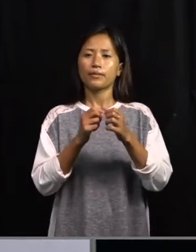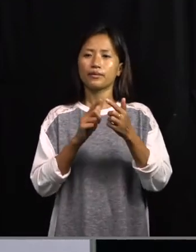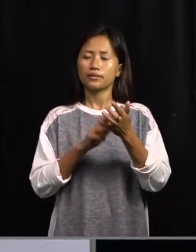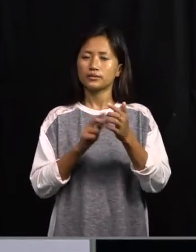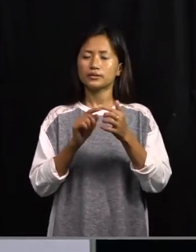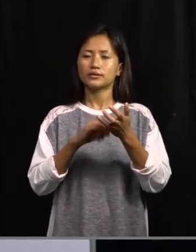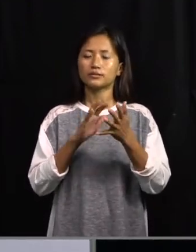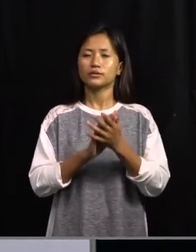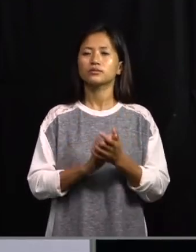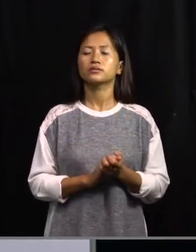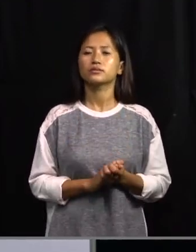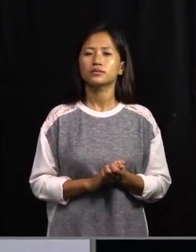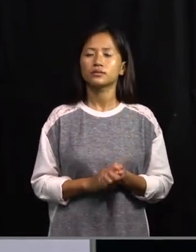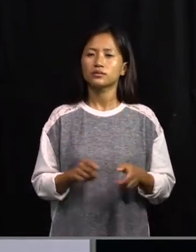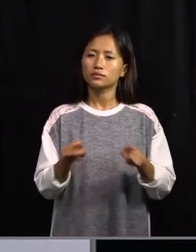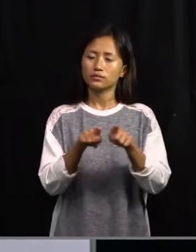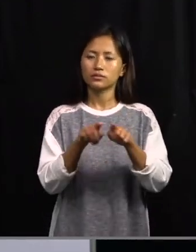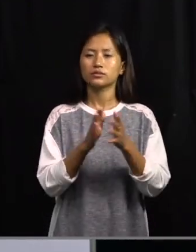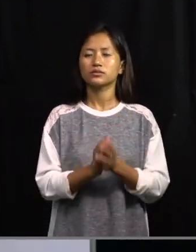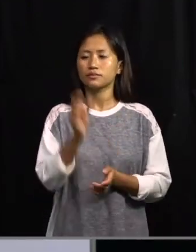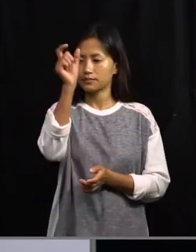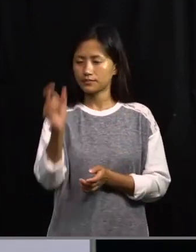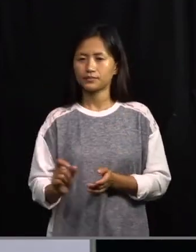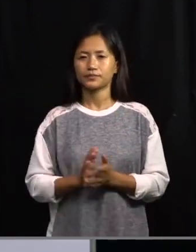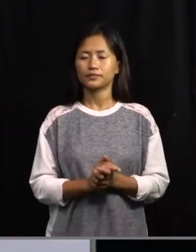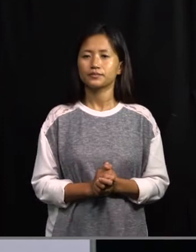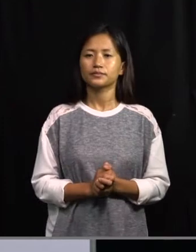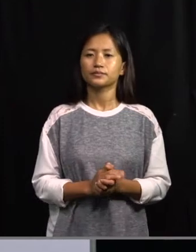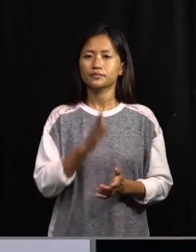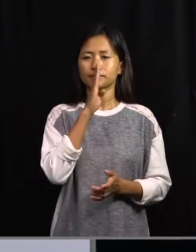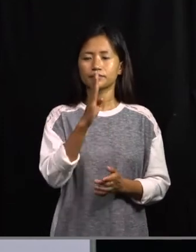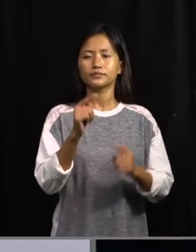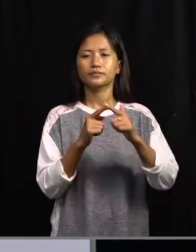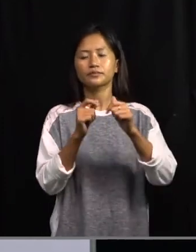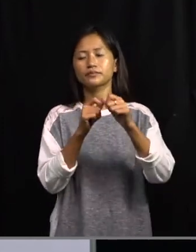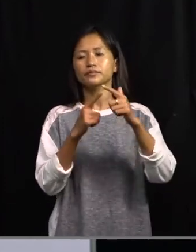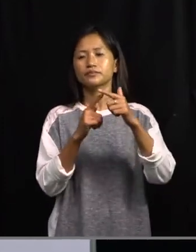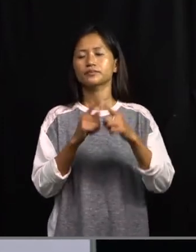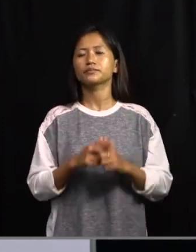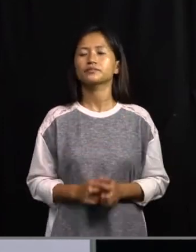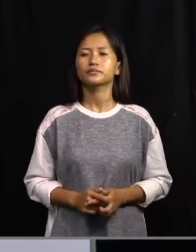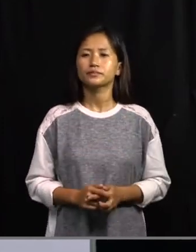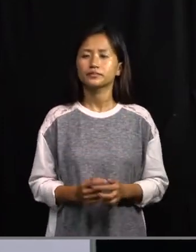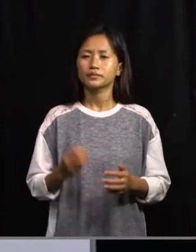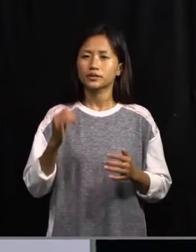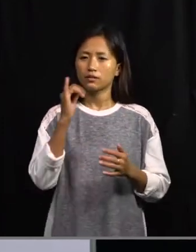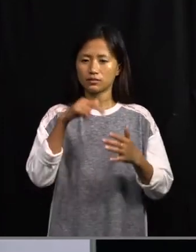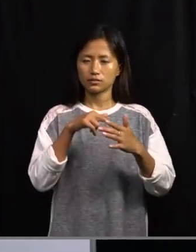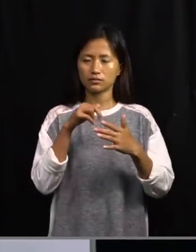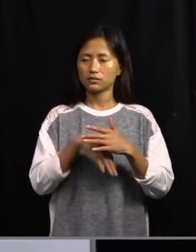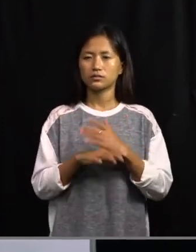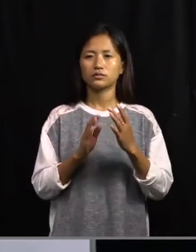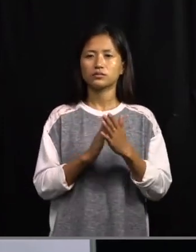pay lies on the same person. That is called direct tax. It is called indirect tax